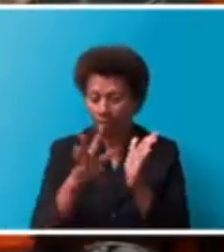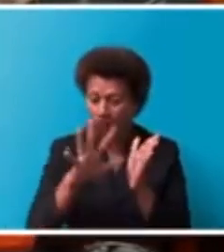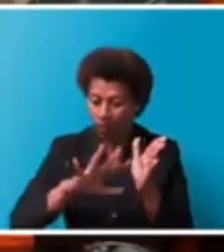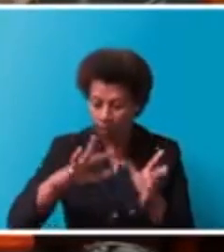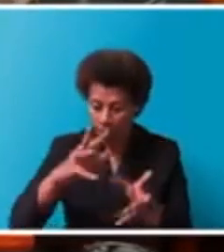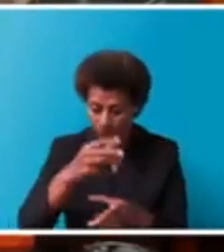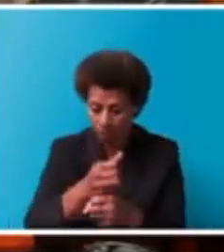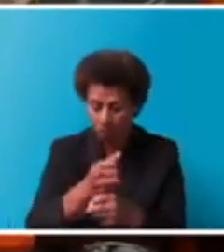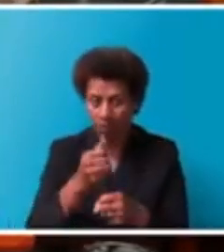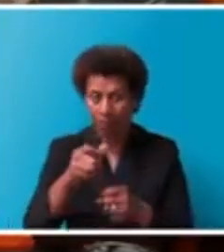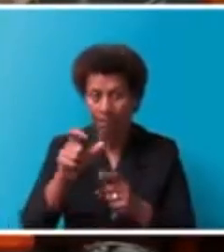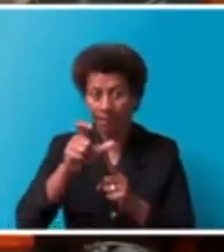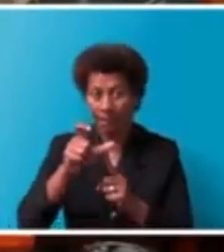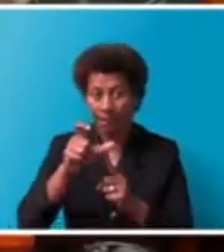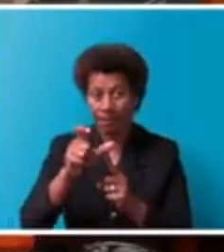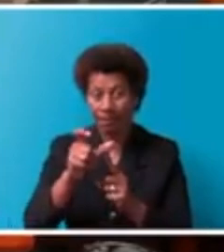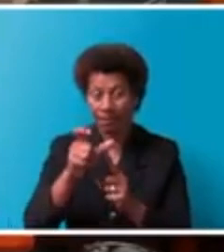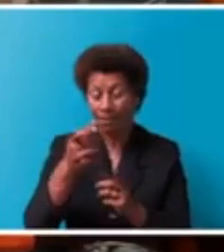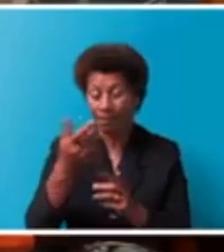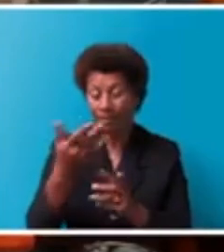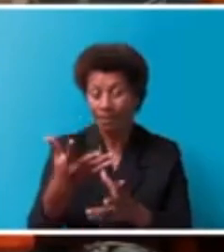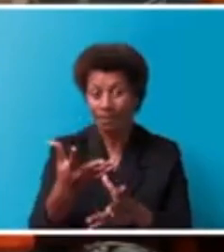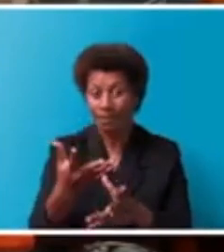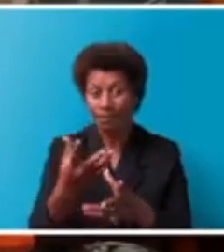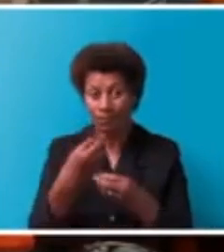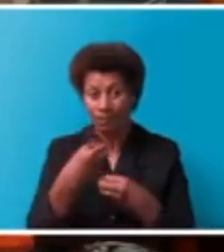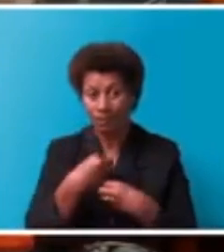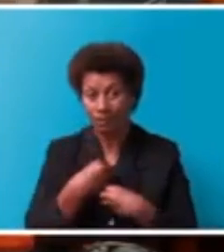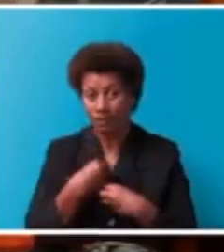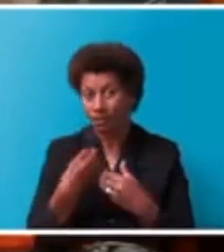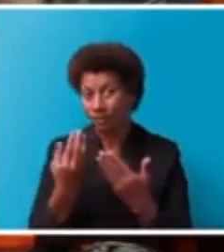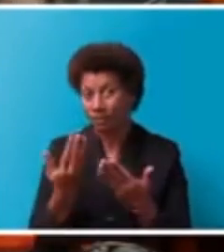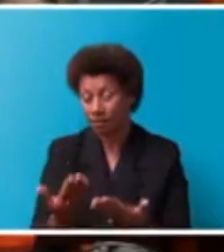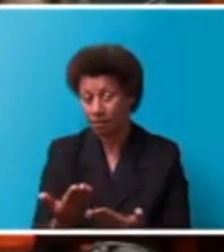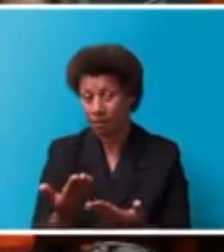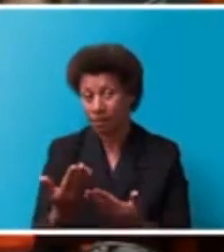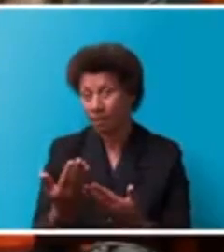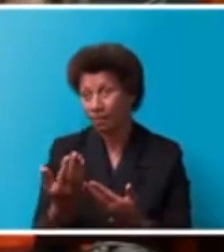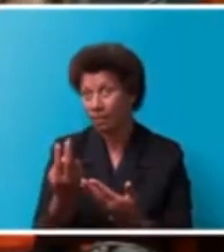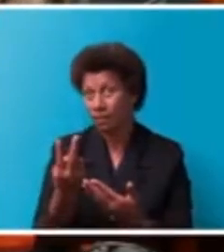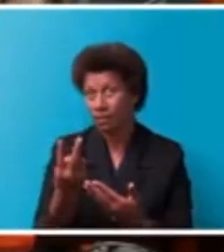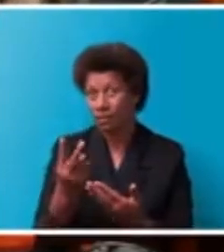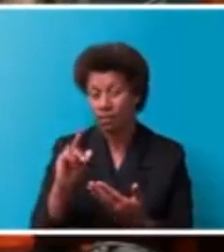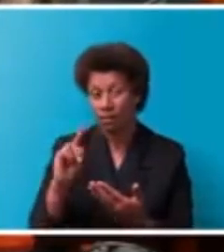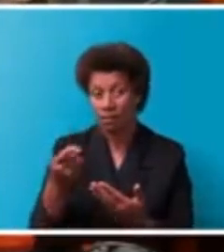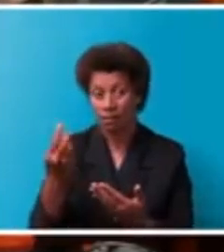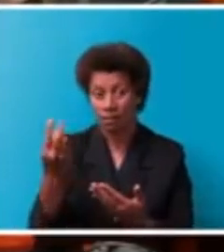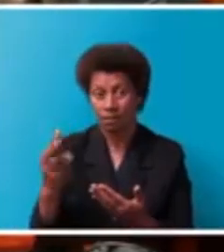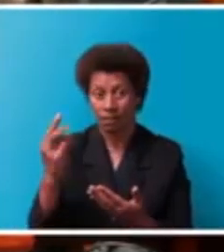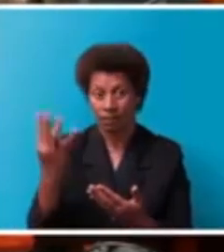the capital gains tax of everything that was paid in 2024 set at